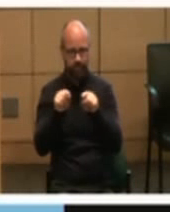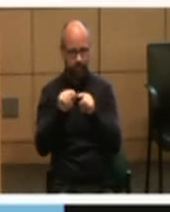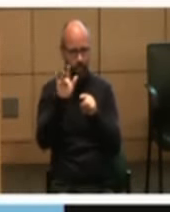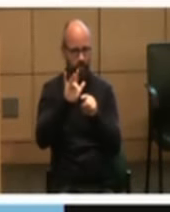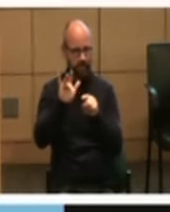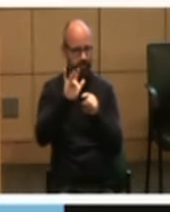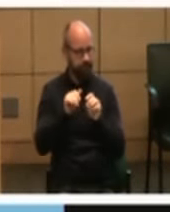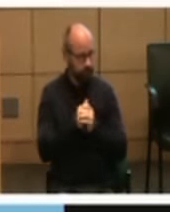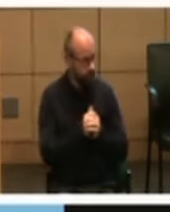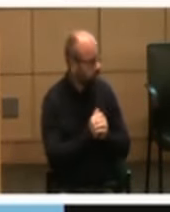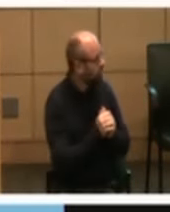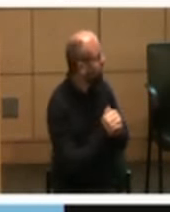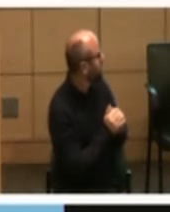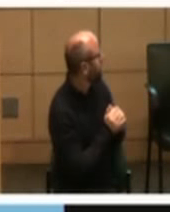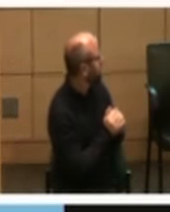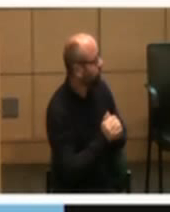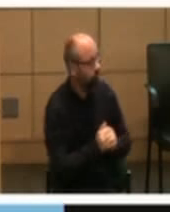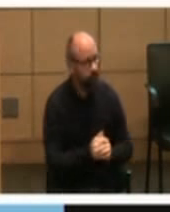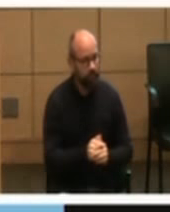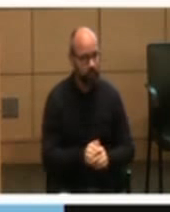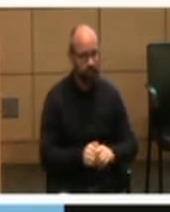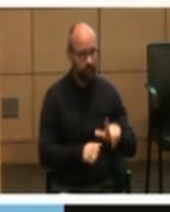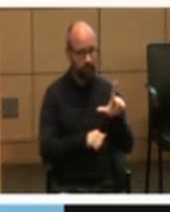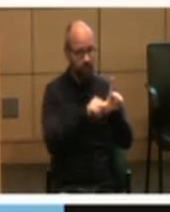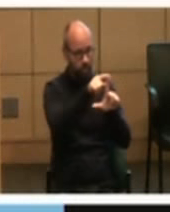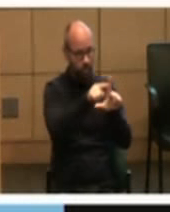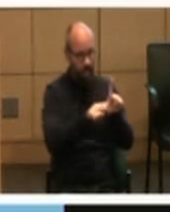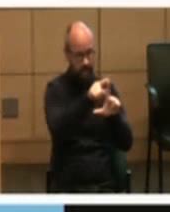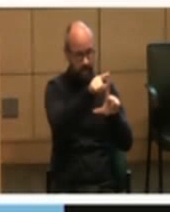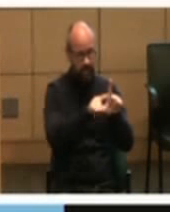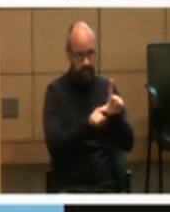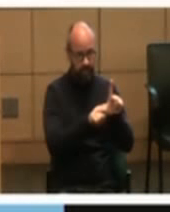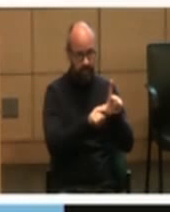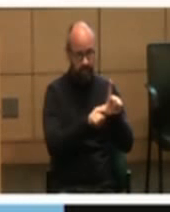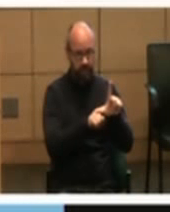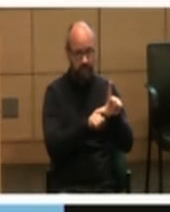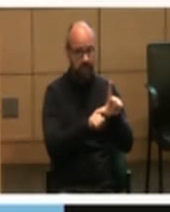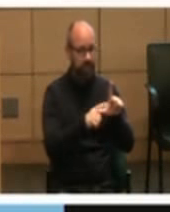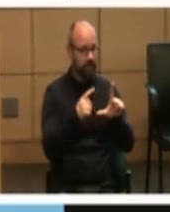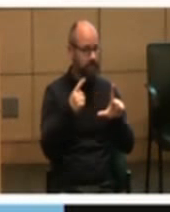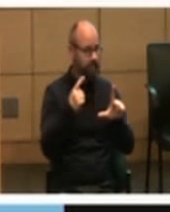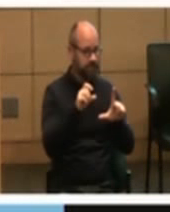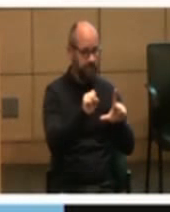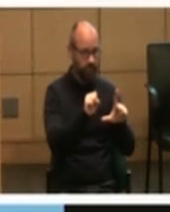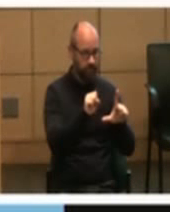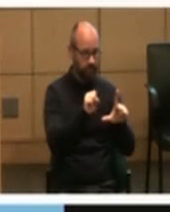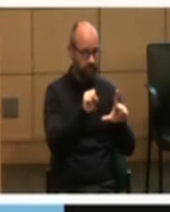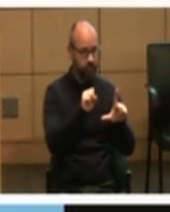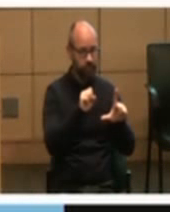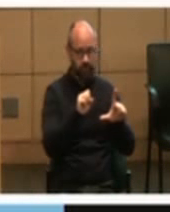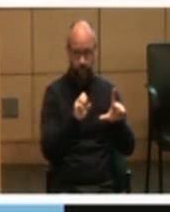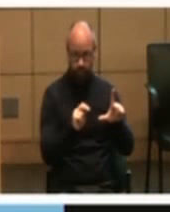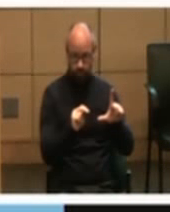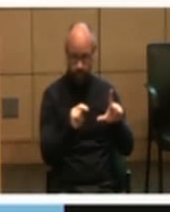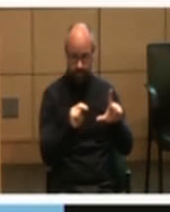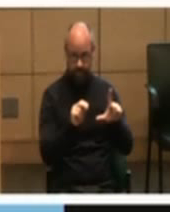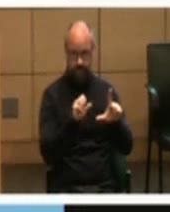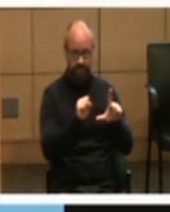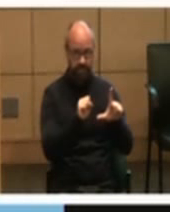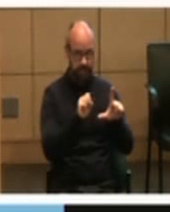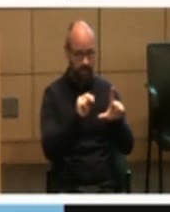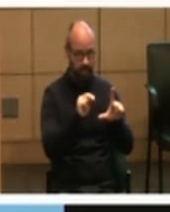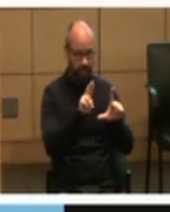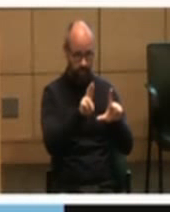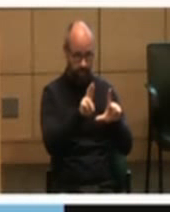the y-axis, we have signal-to-noise ratio in decibels, so as you go down the y-axis, that's better